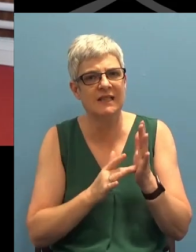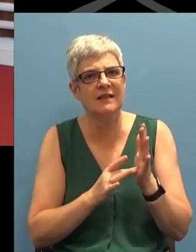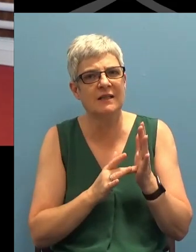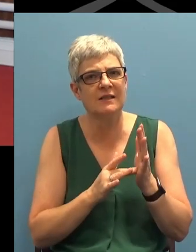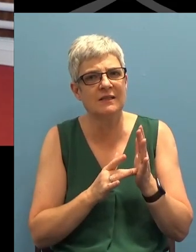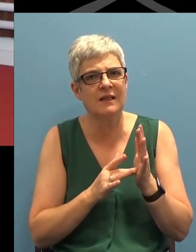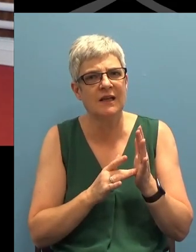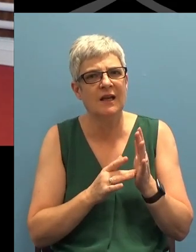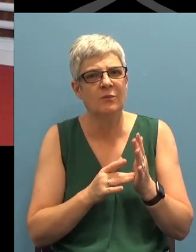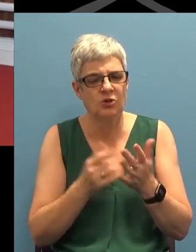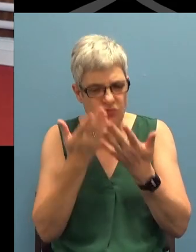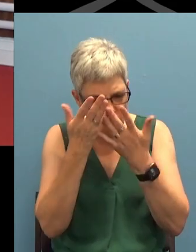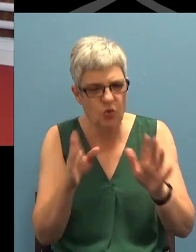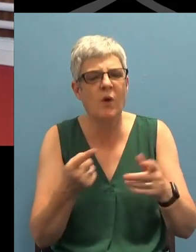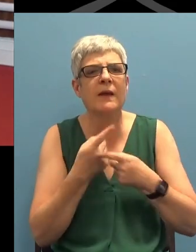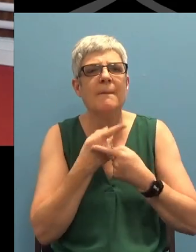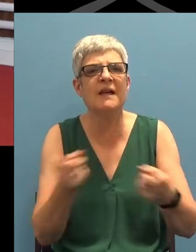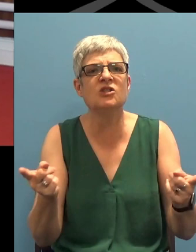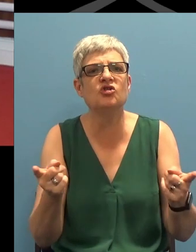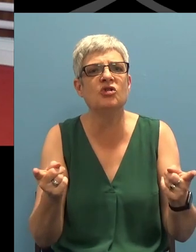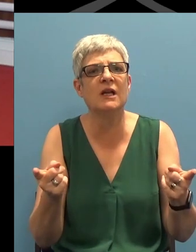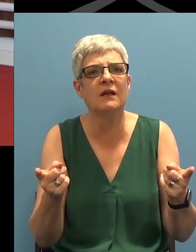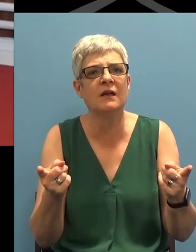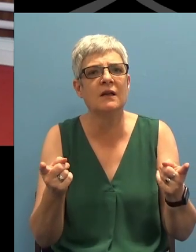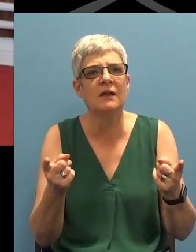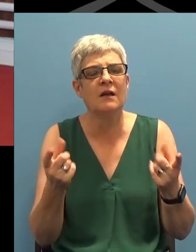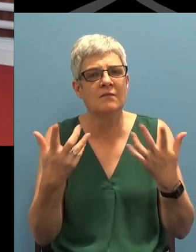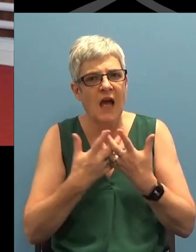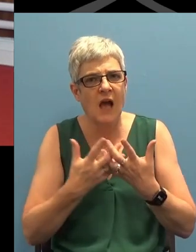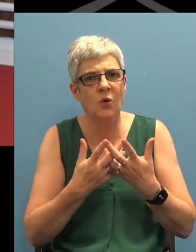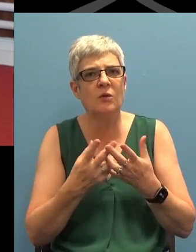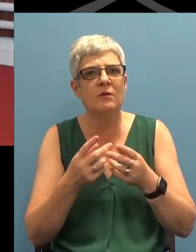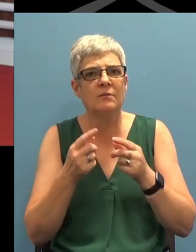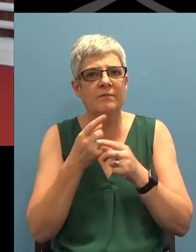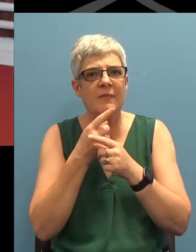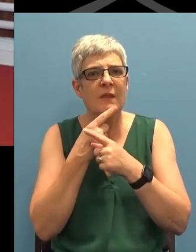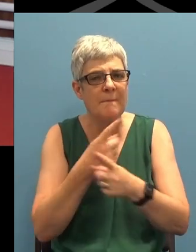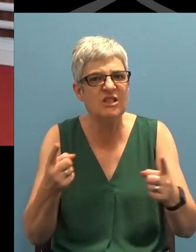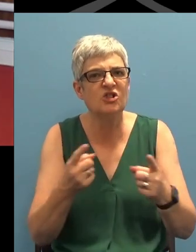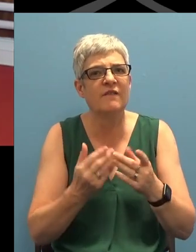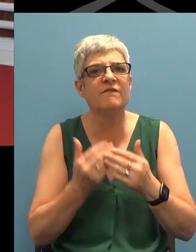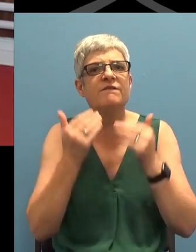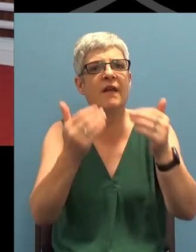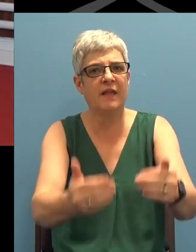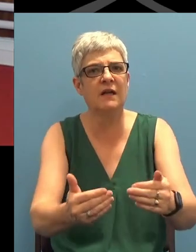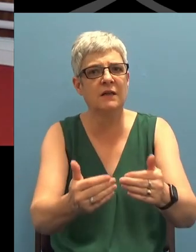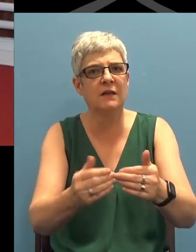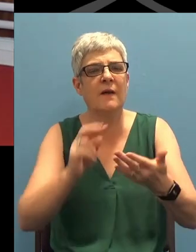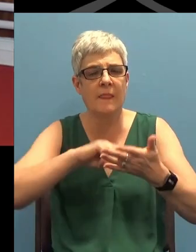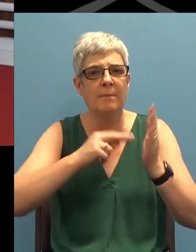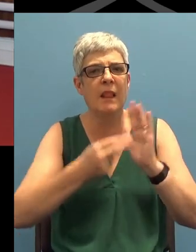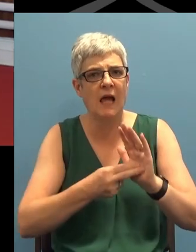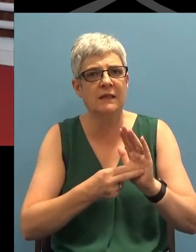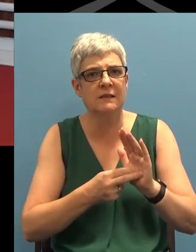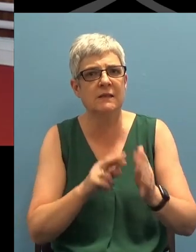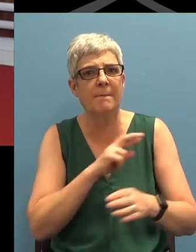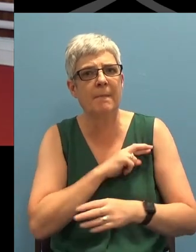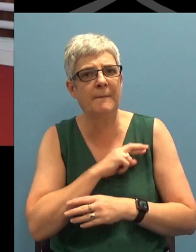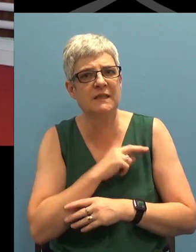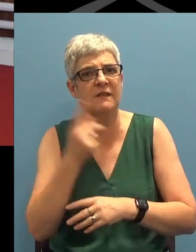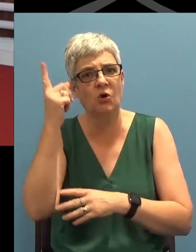was exercising that ministry, that Jesus was taking that mission further in the plans and in the purposes of